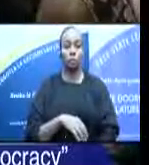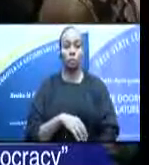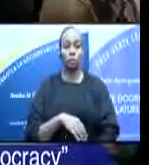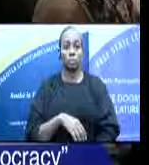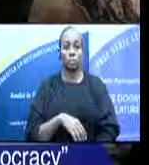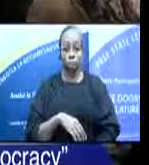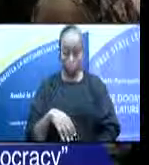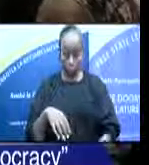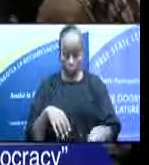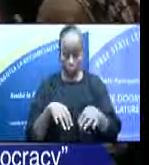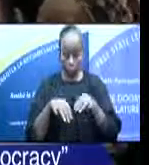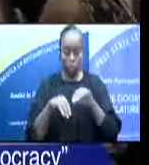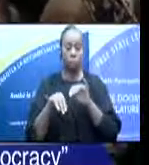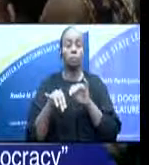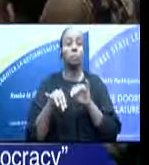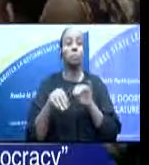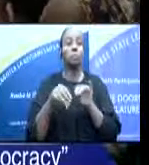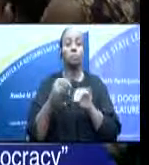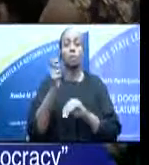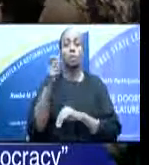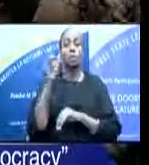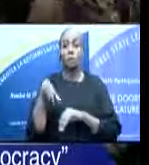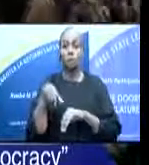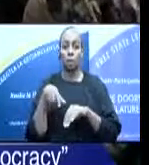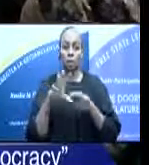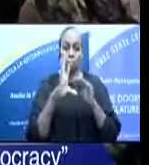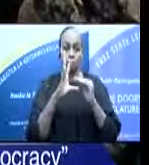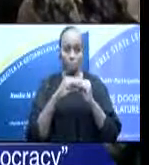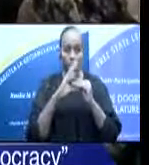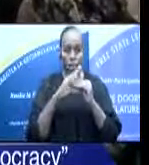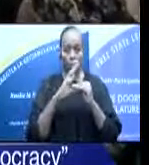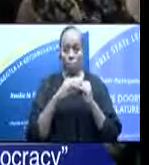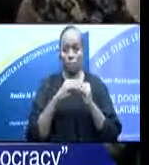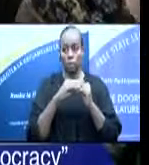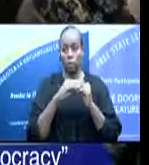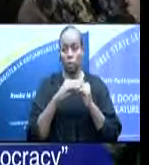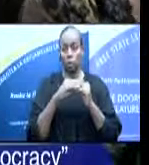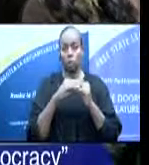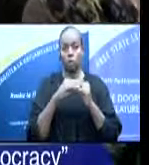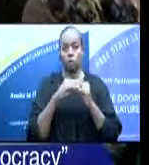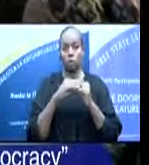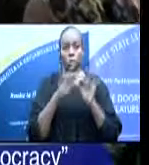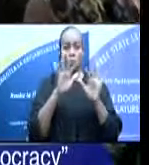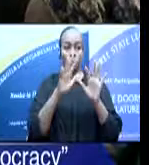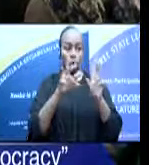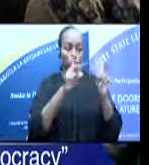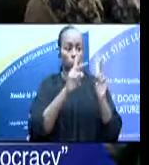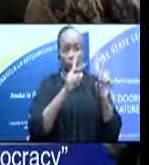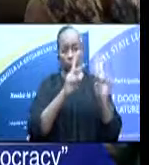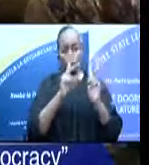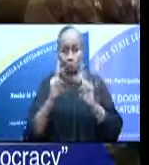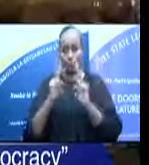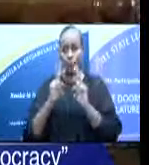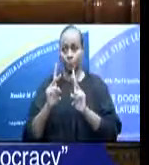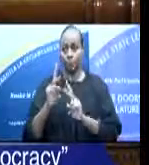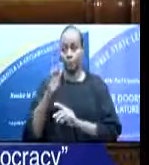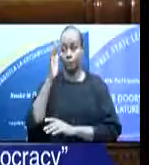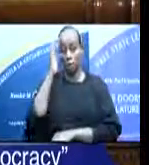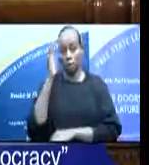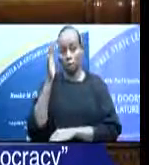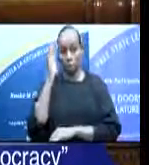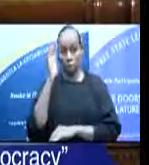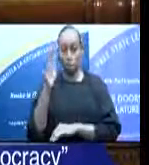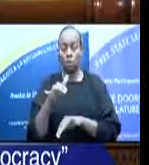Madam Speaker, honorable members and distinguished guests, ke a le dumedisa.